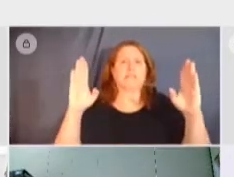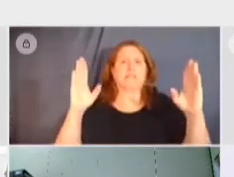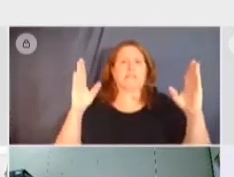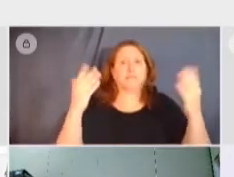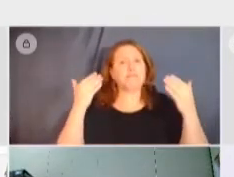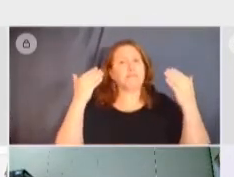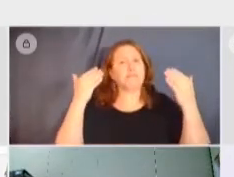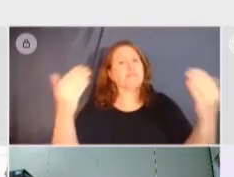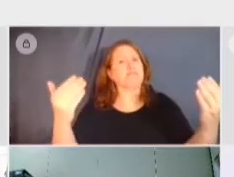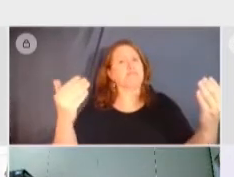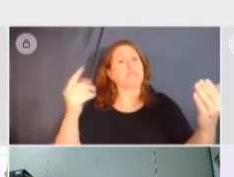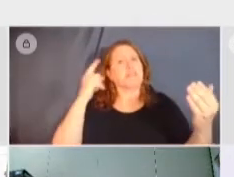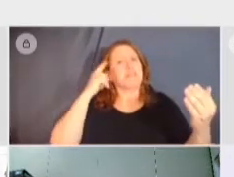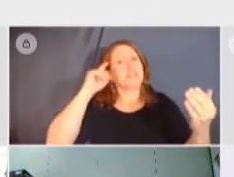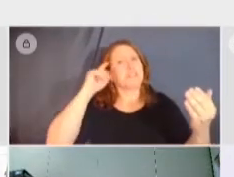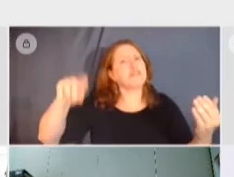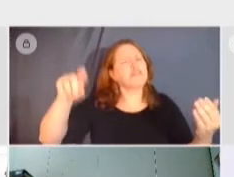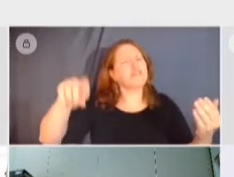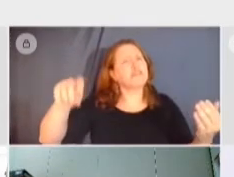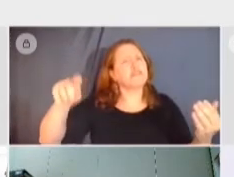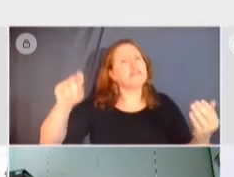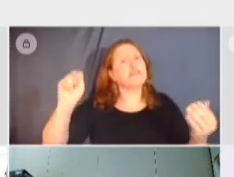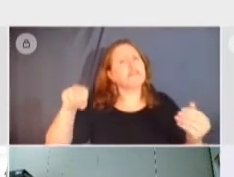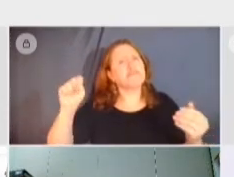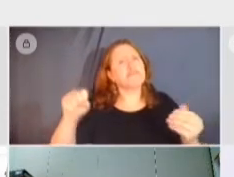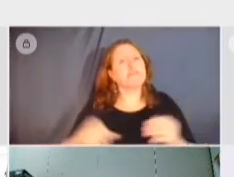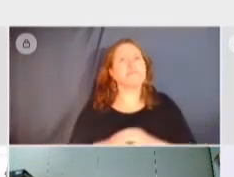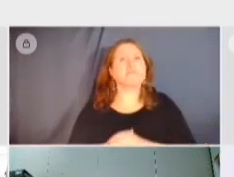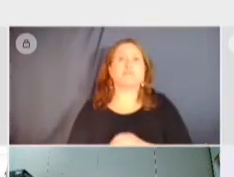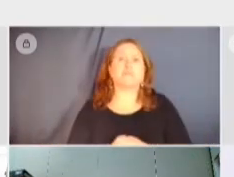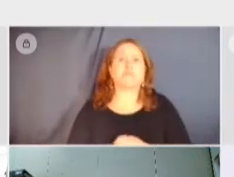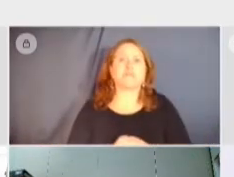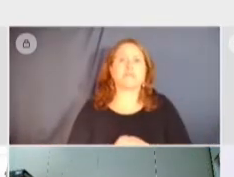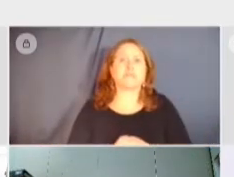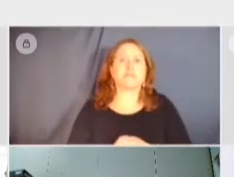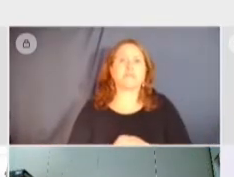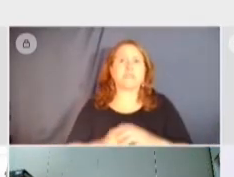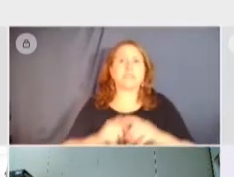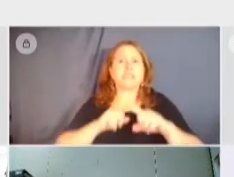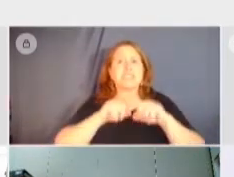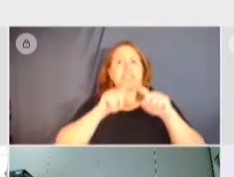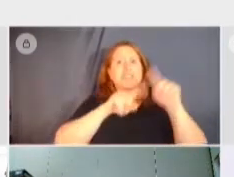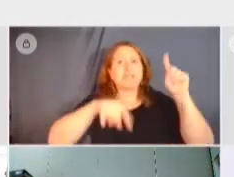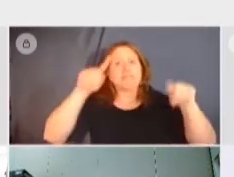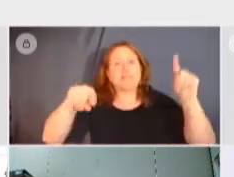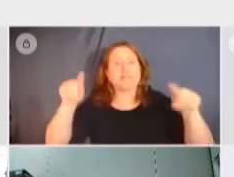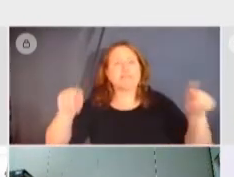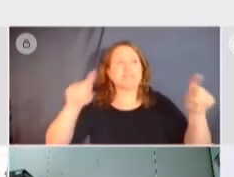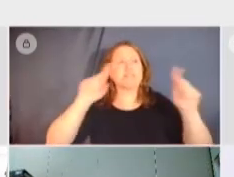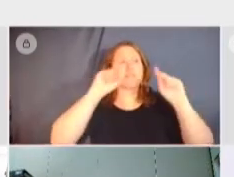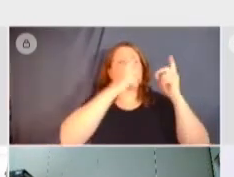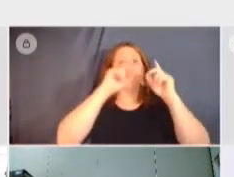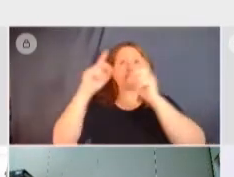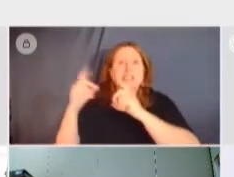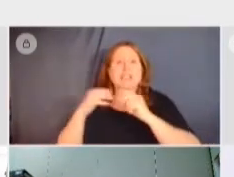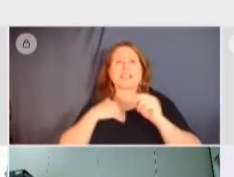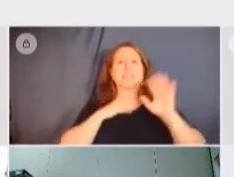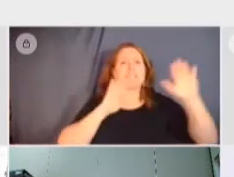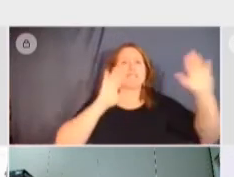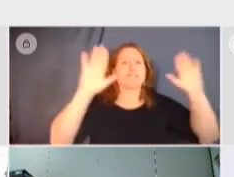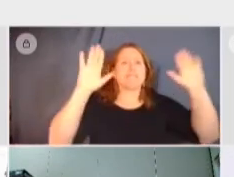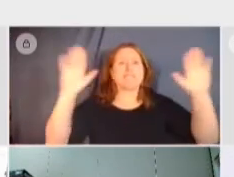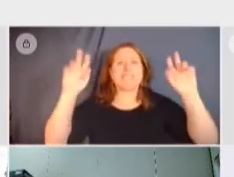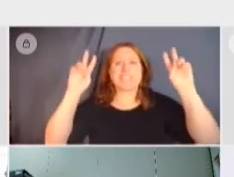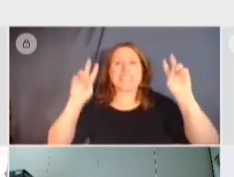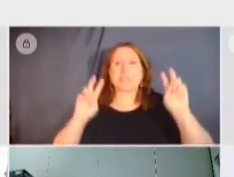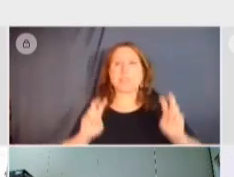our people, not that everyone does, and I know that every department has the same thing, but we have a unique aspect of having to be able to do